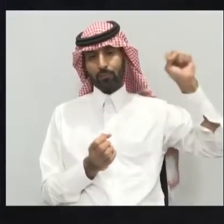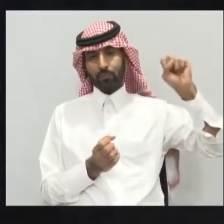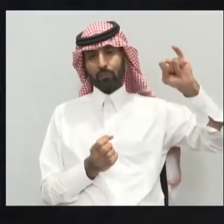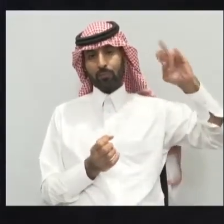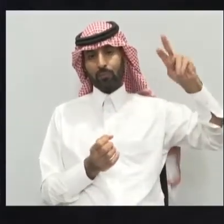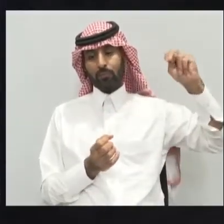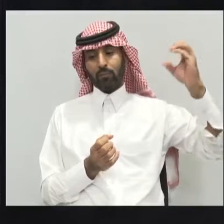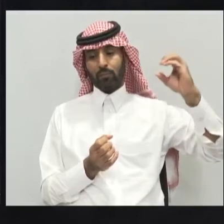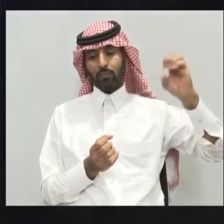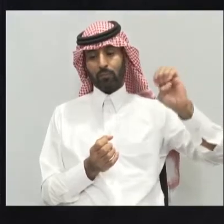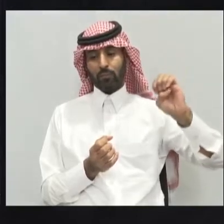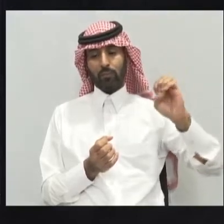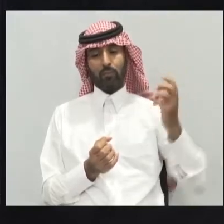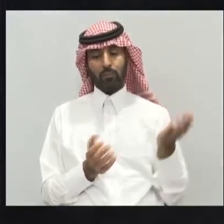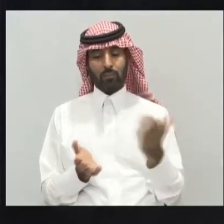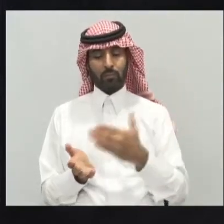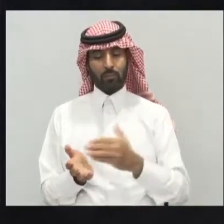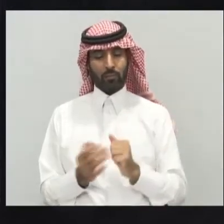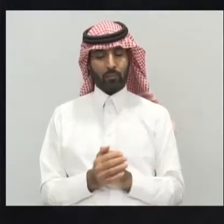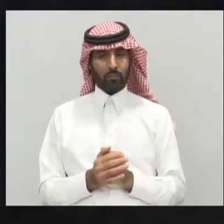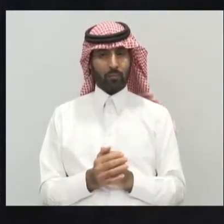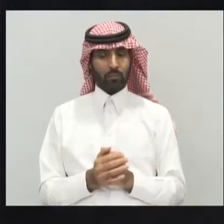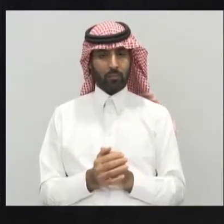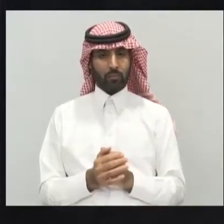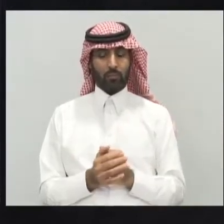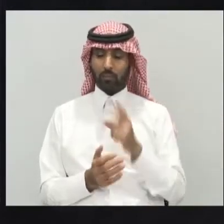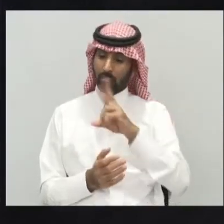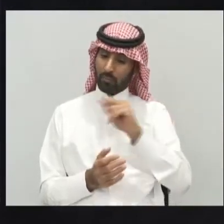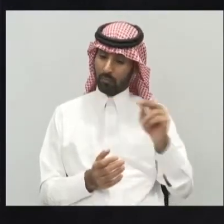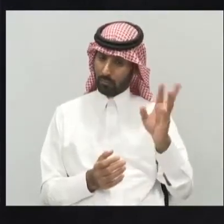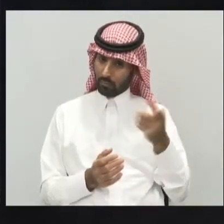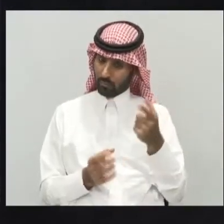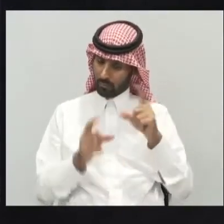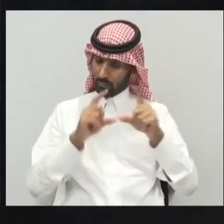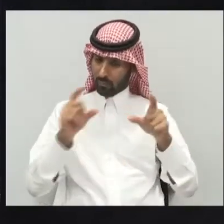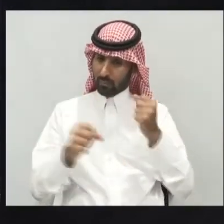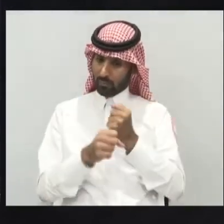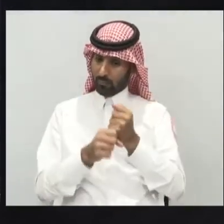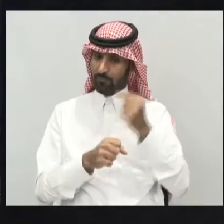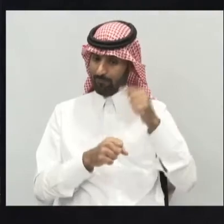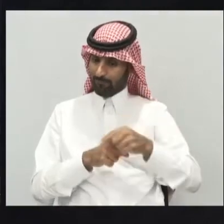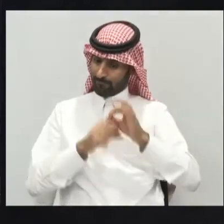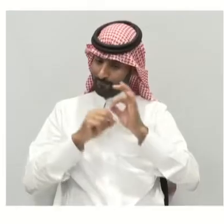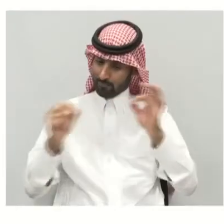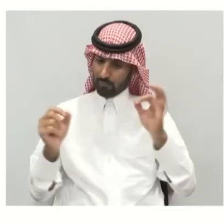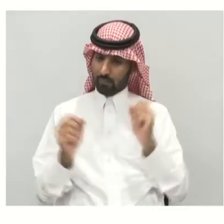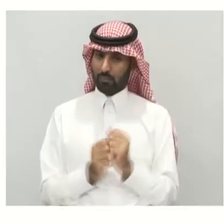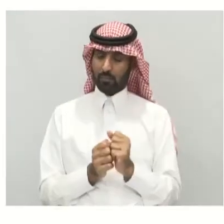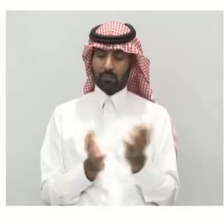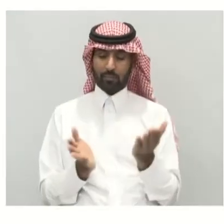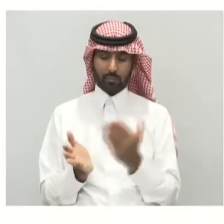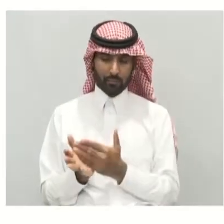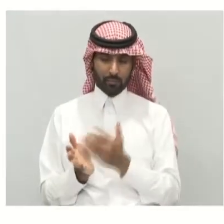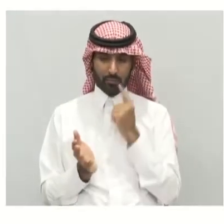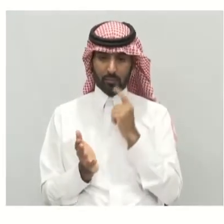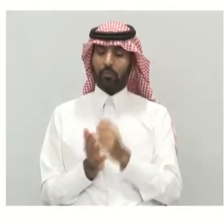sentence we will use it with for. Okay? Both sentences we will use the present perfect. Okay? So we